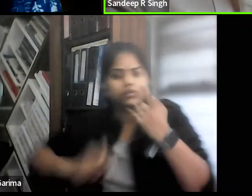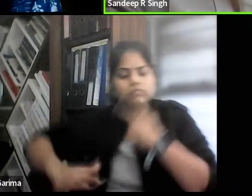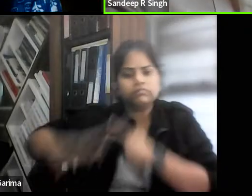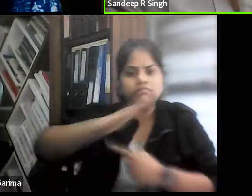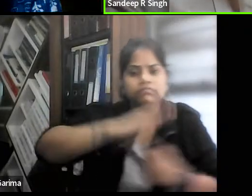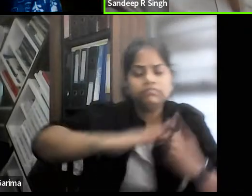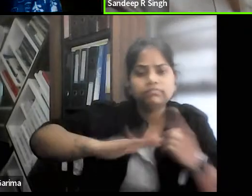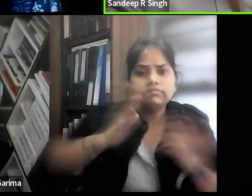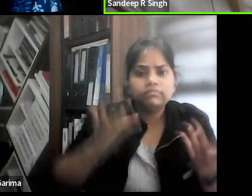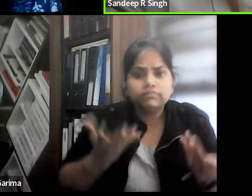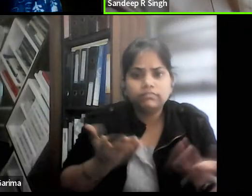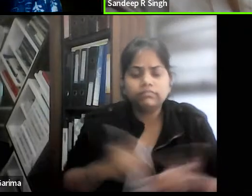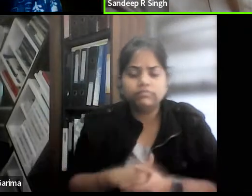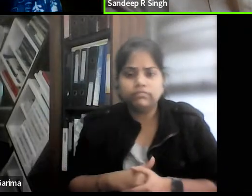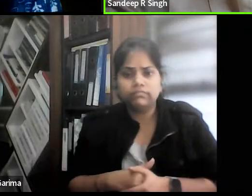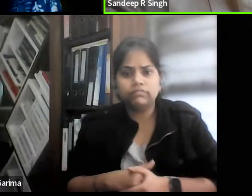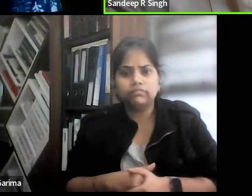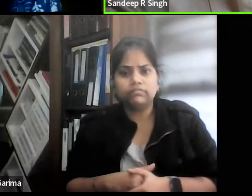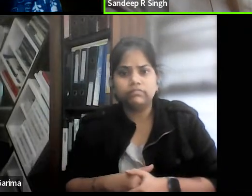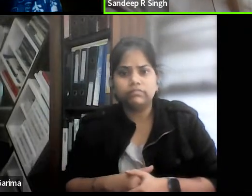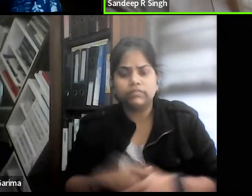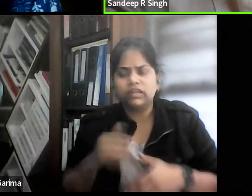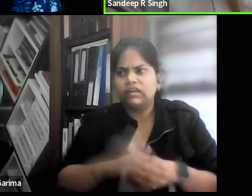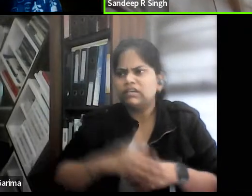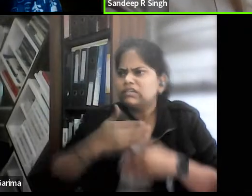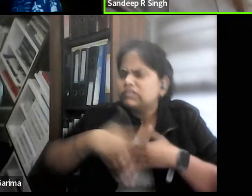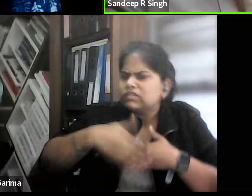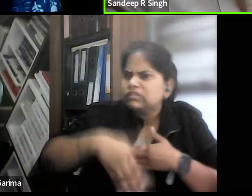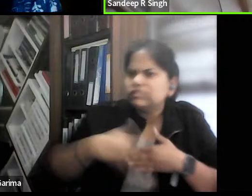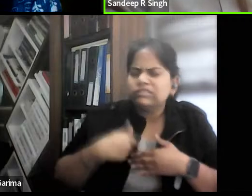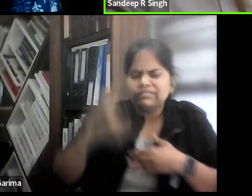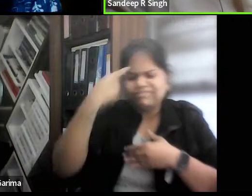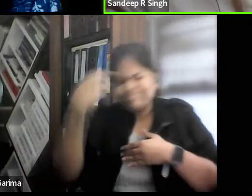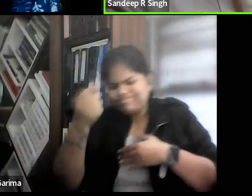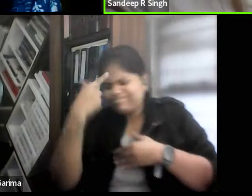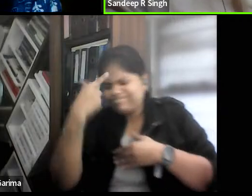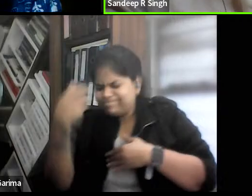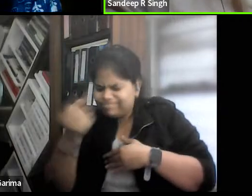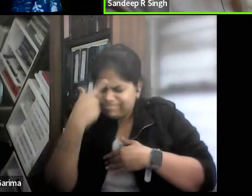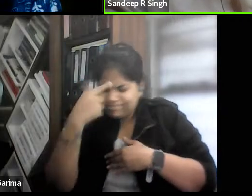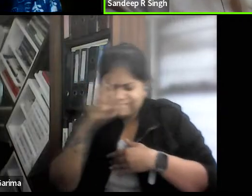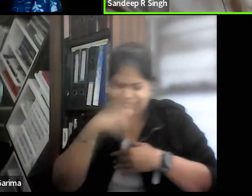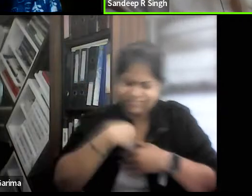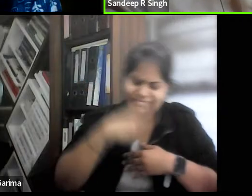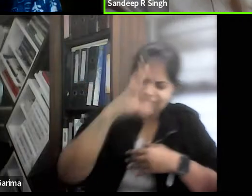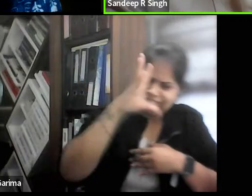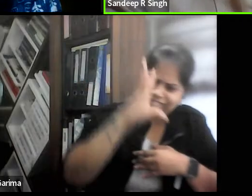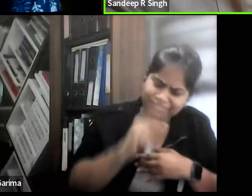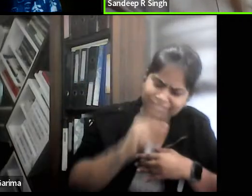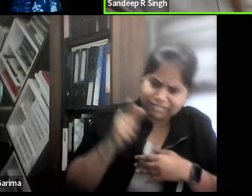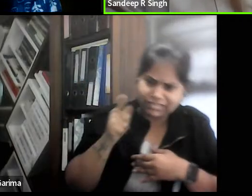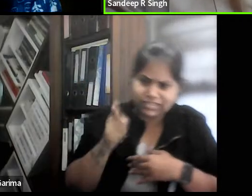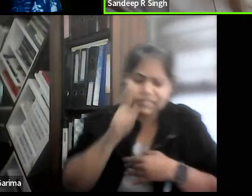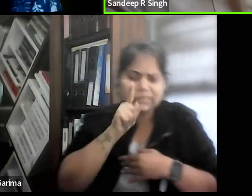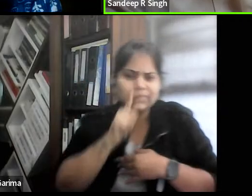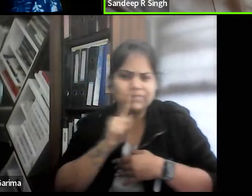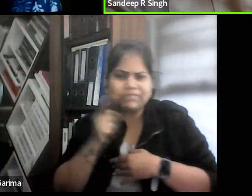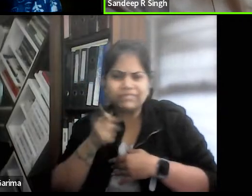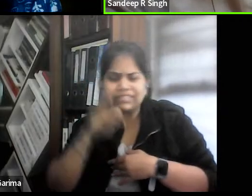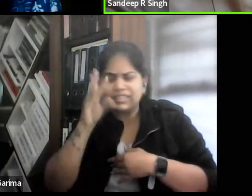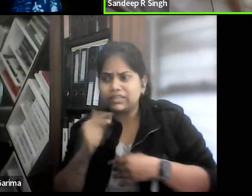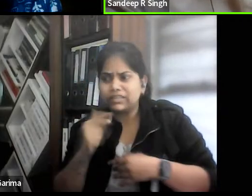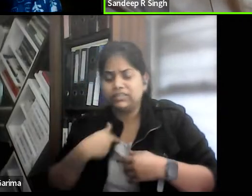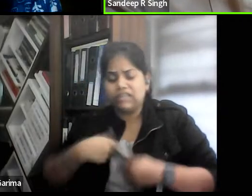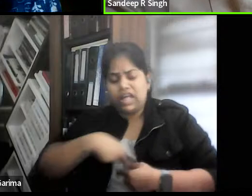of constantly reminding of the lack that he has, and the moment he finds his own kind of group of